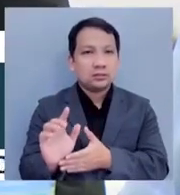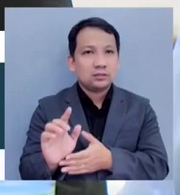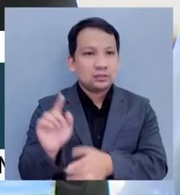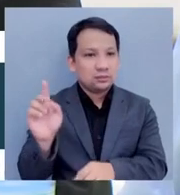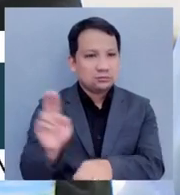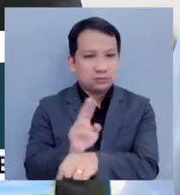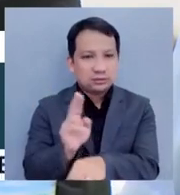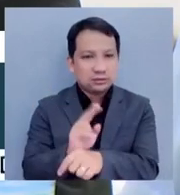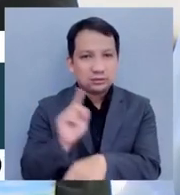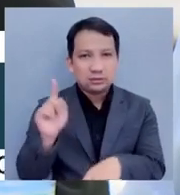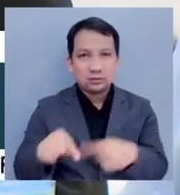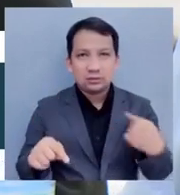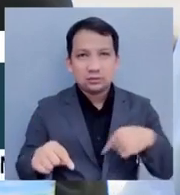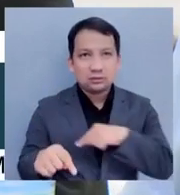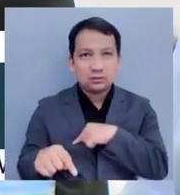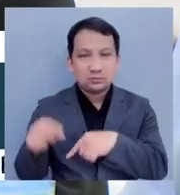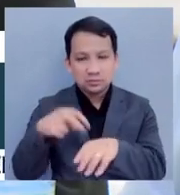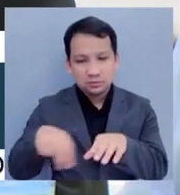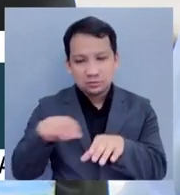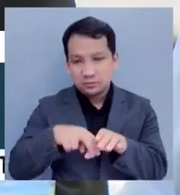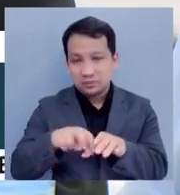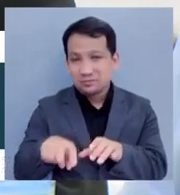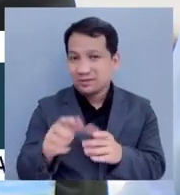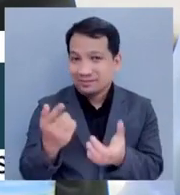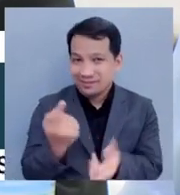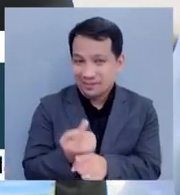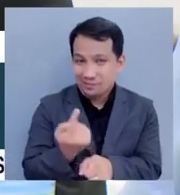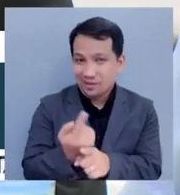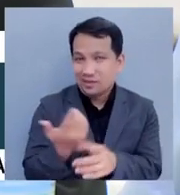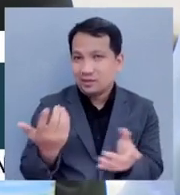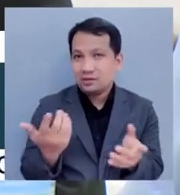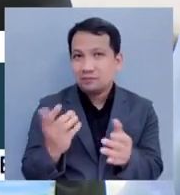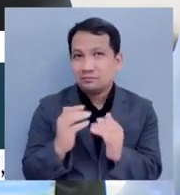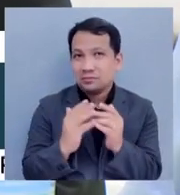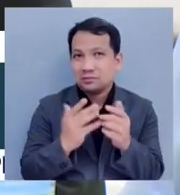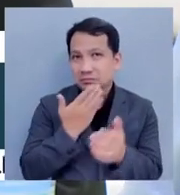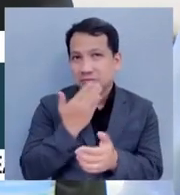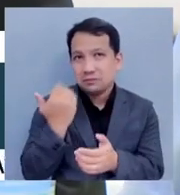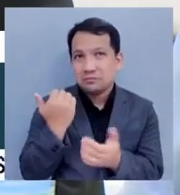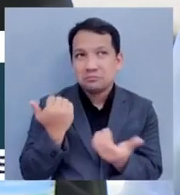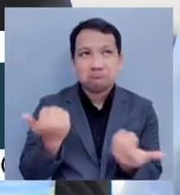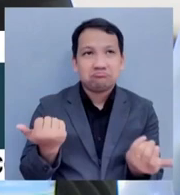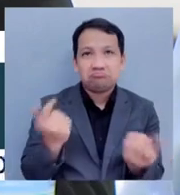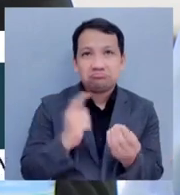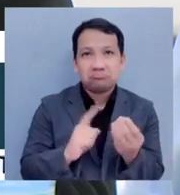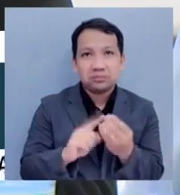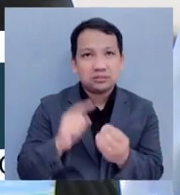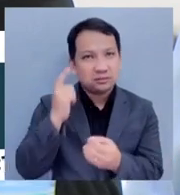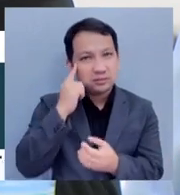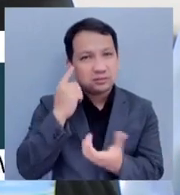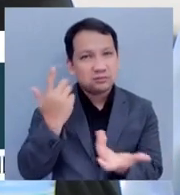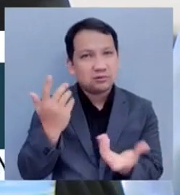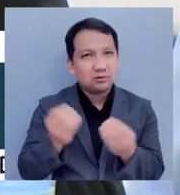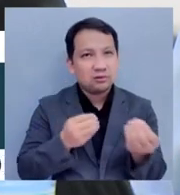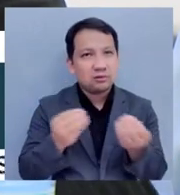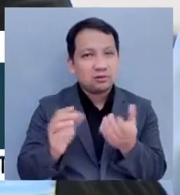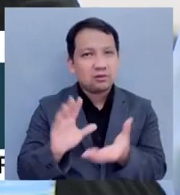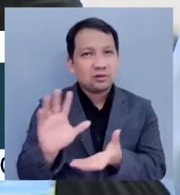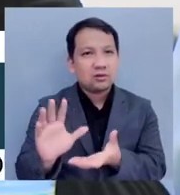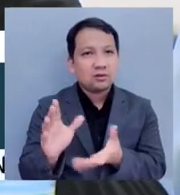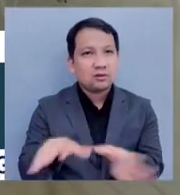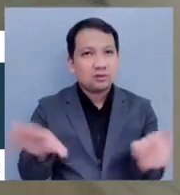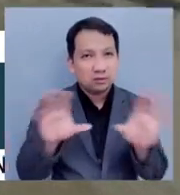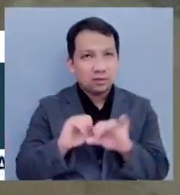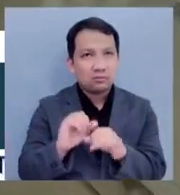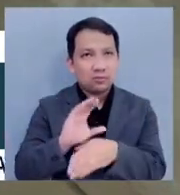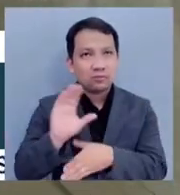for our passengers, di ba? So it would be best na we just operate it pagka buo